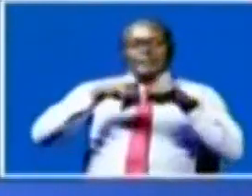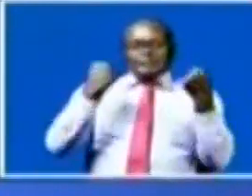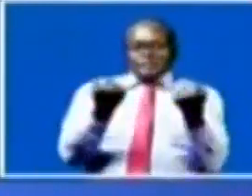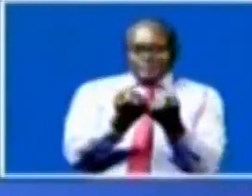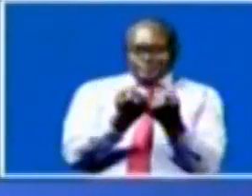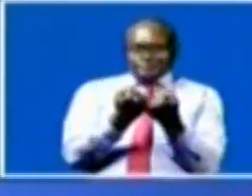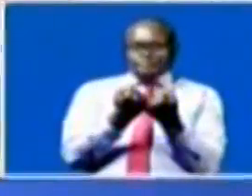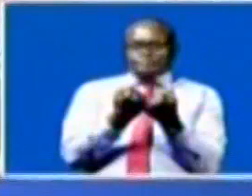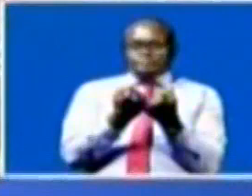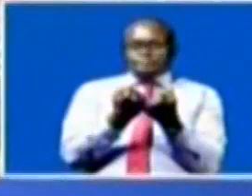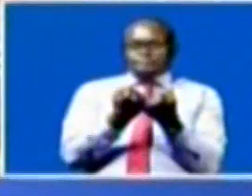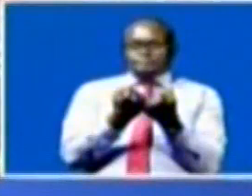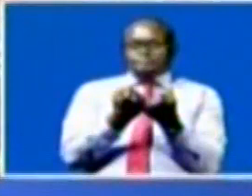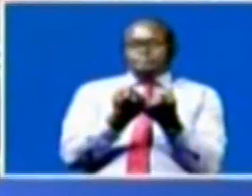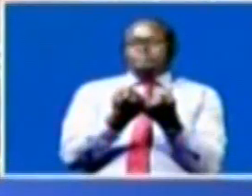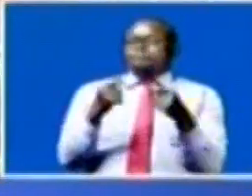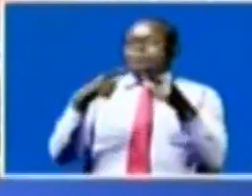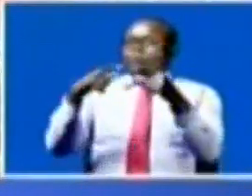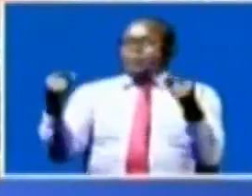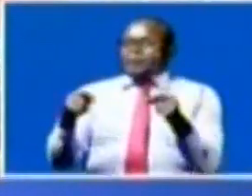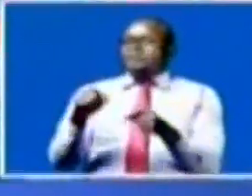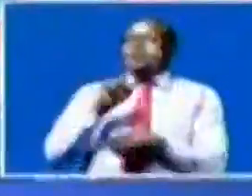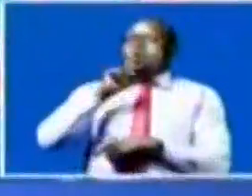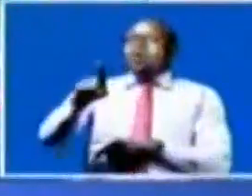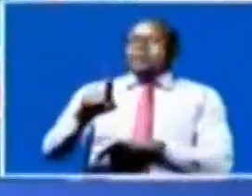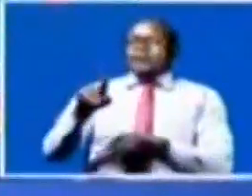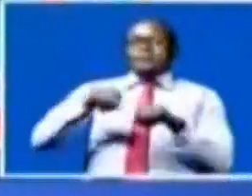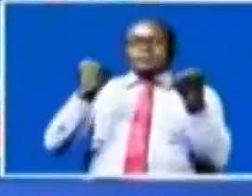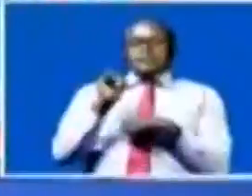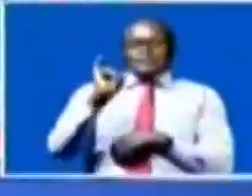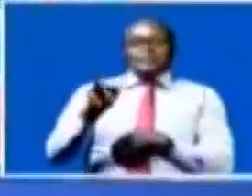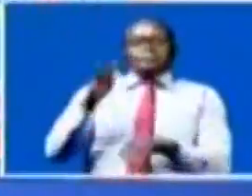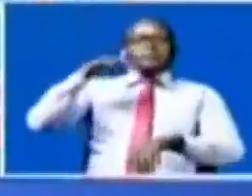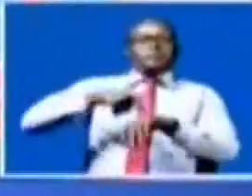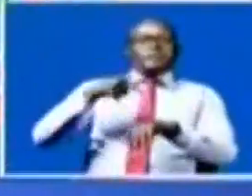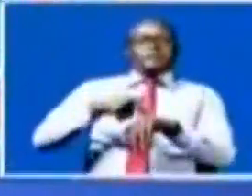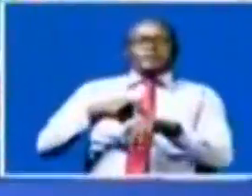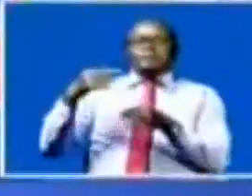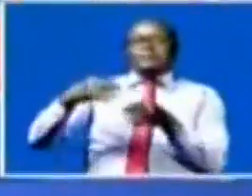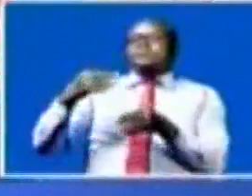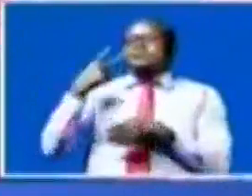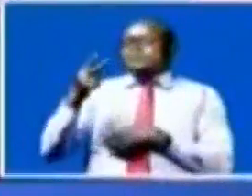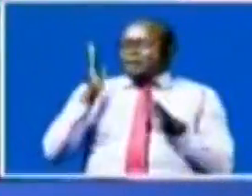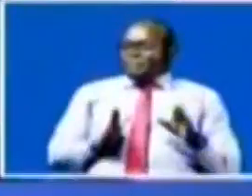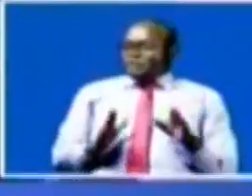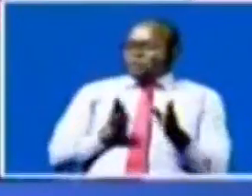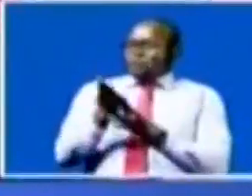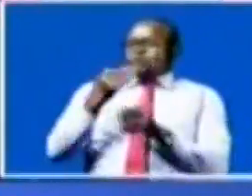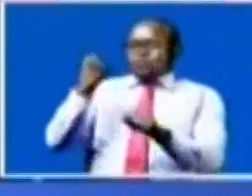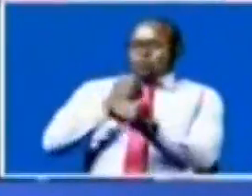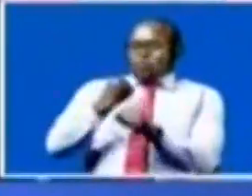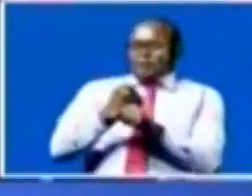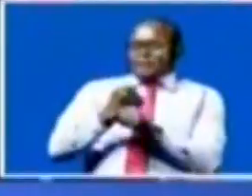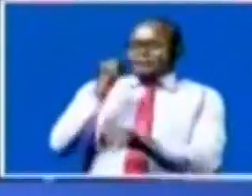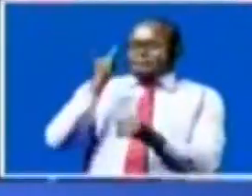society. These sentiments were directed to a society which oftentimes measures one's success with their performance in the